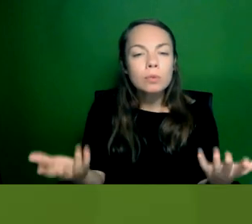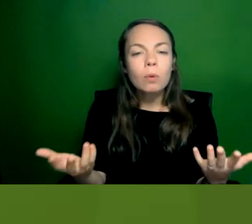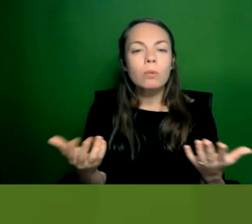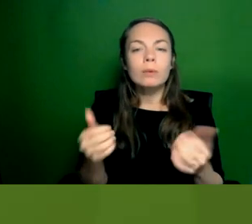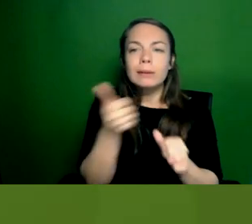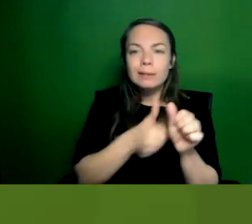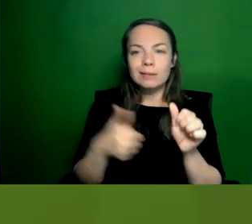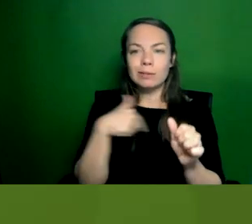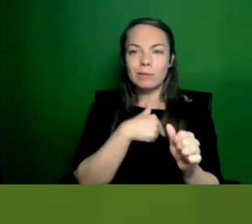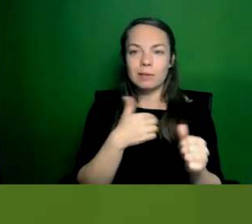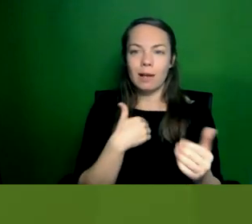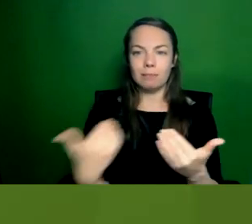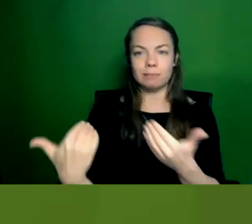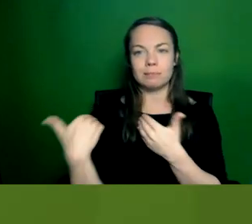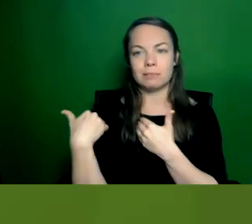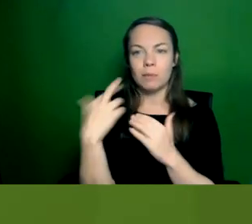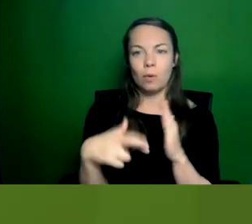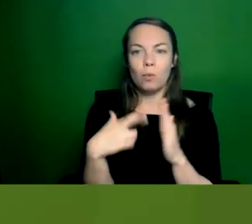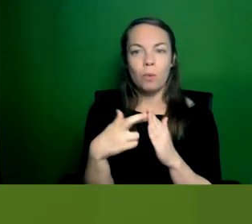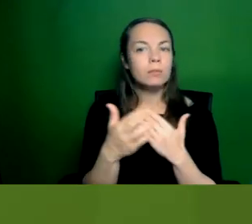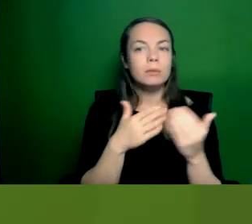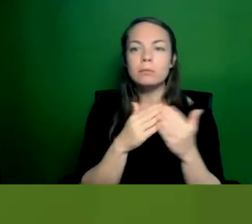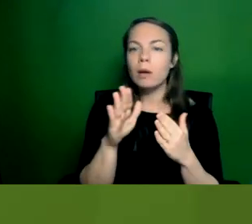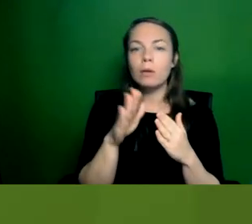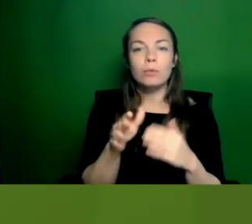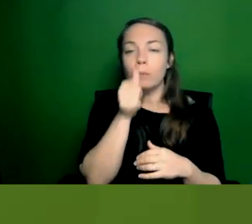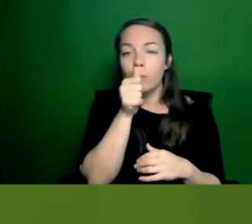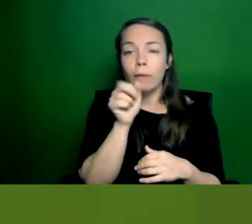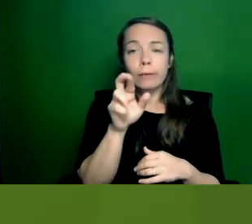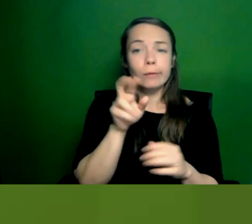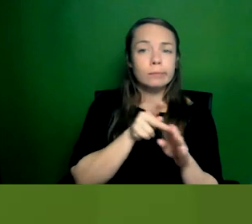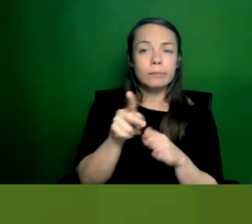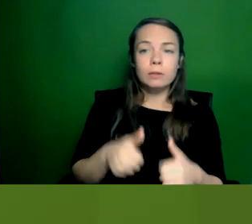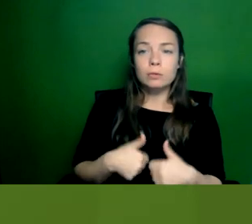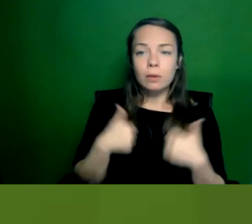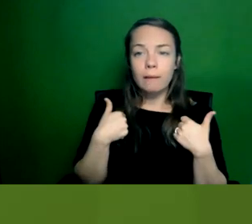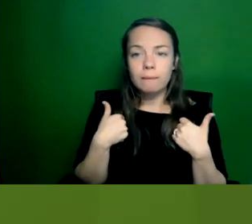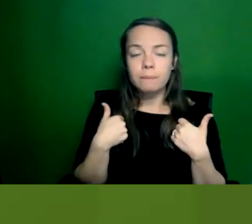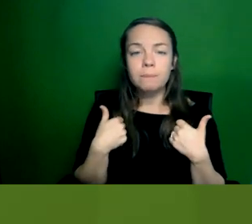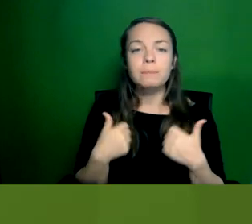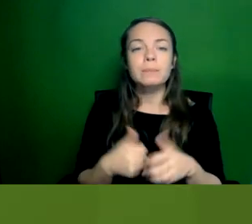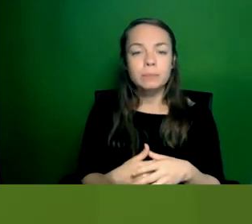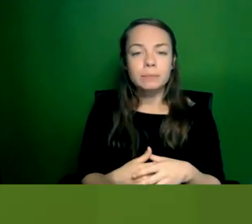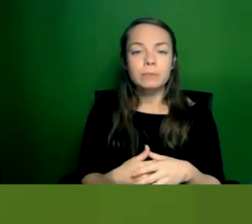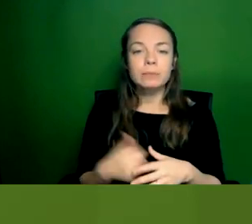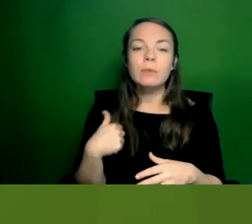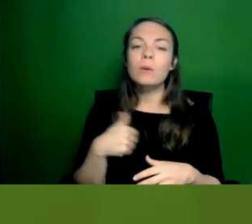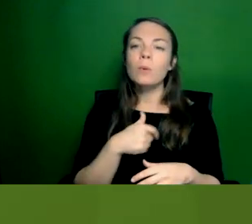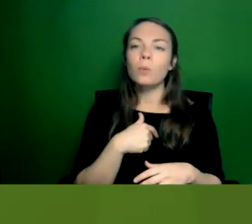our professional or our personal lives look like. And I think that's where it's saying we need to offer